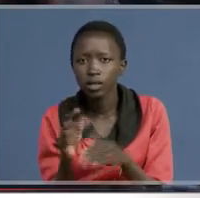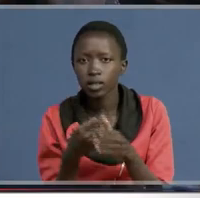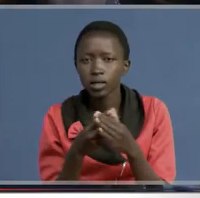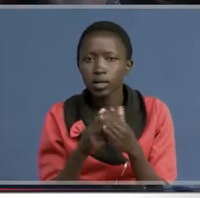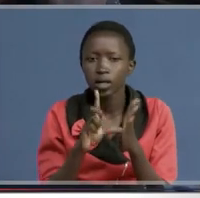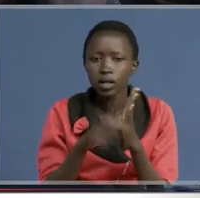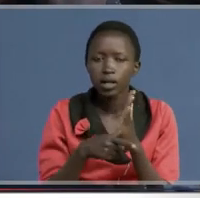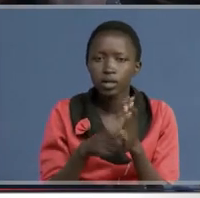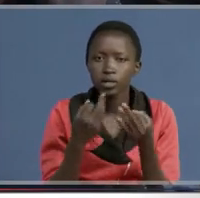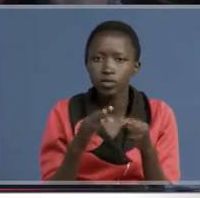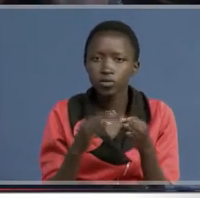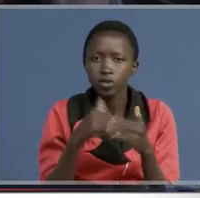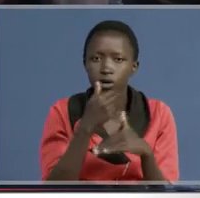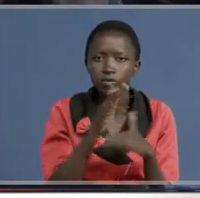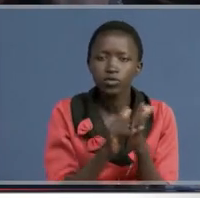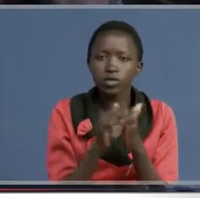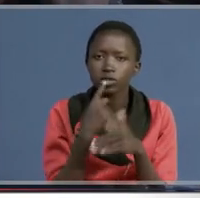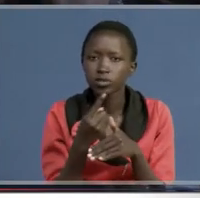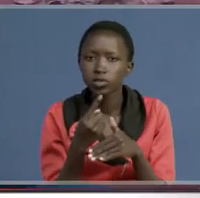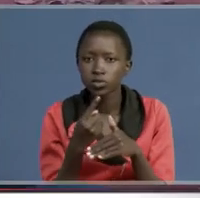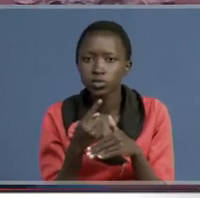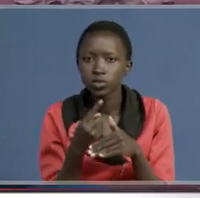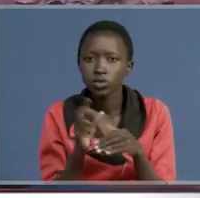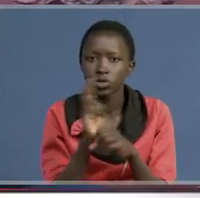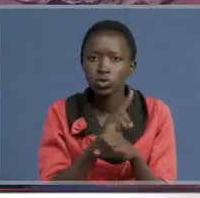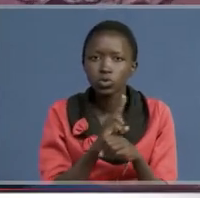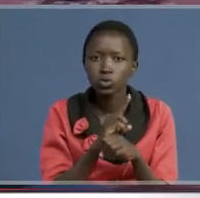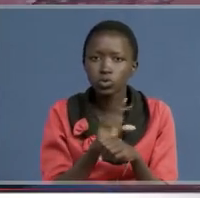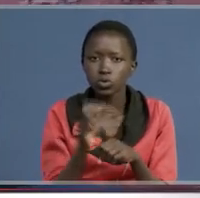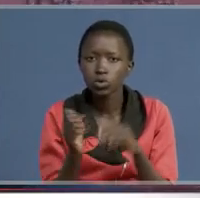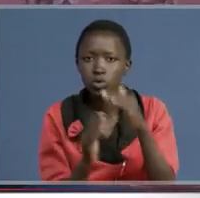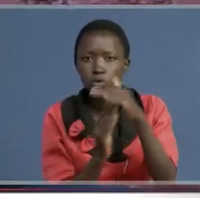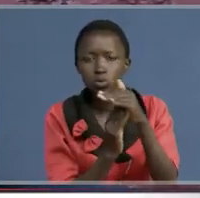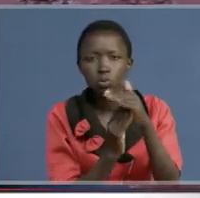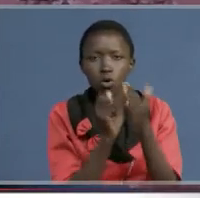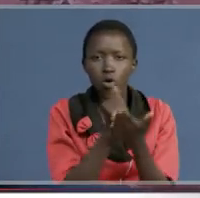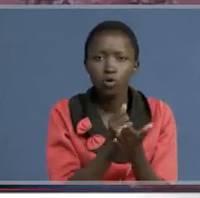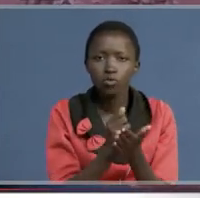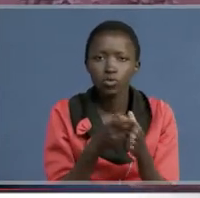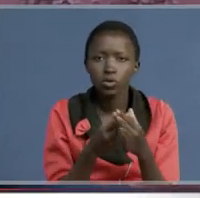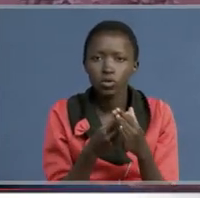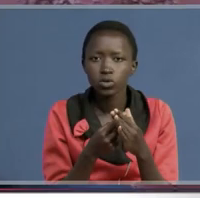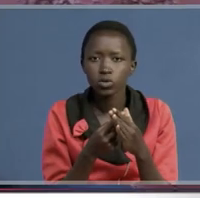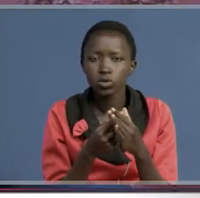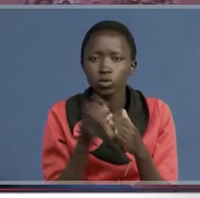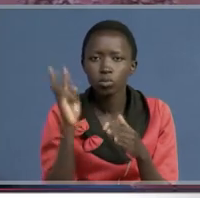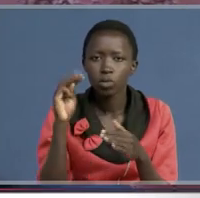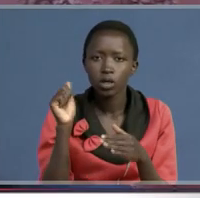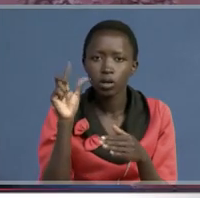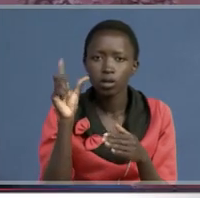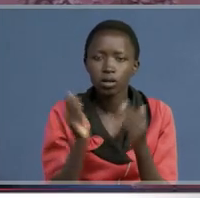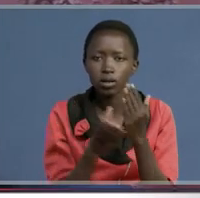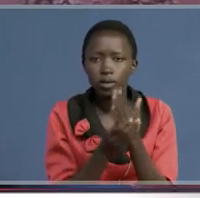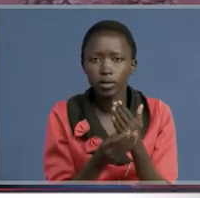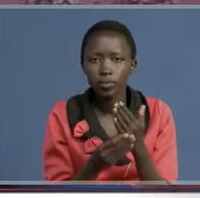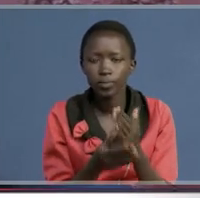later released after they confessed being used by a top official in government to taint Malala's name.